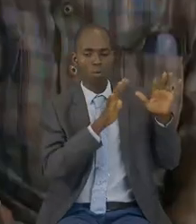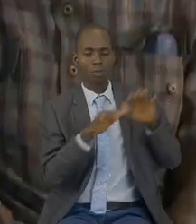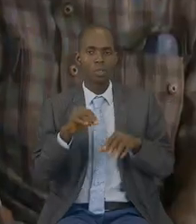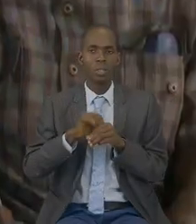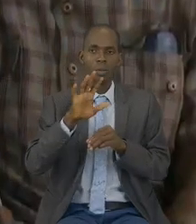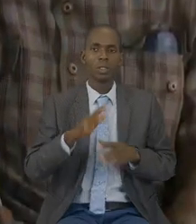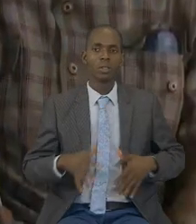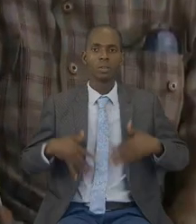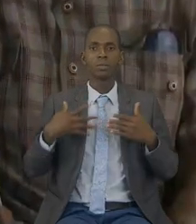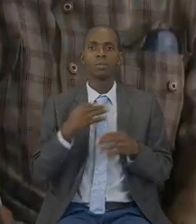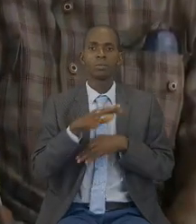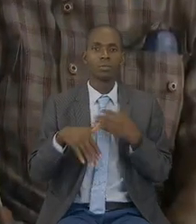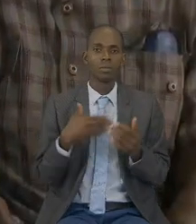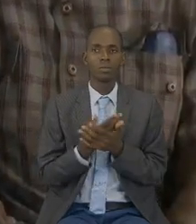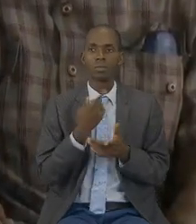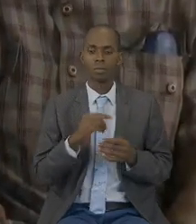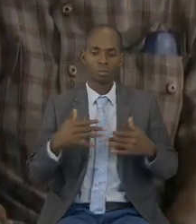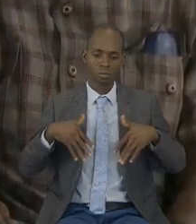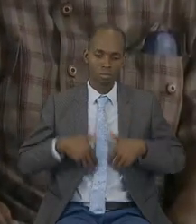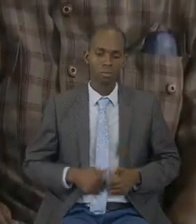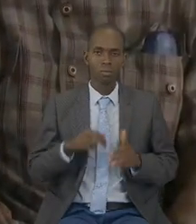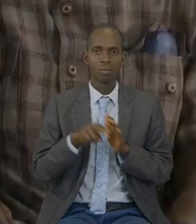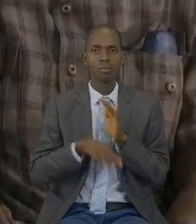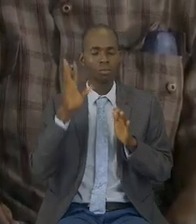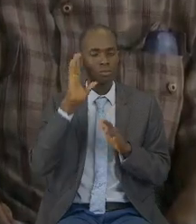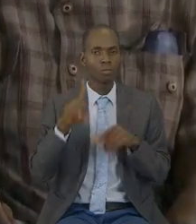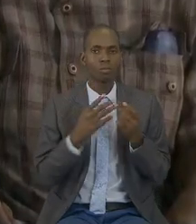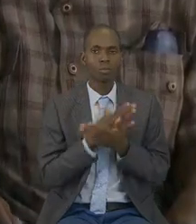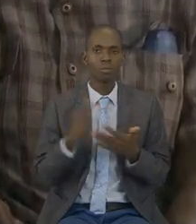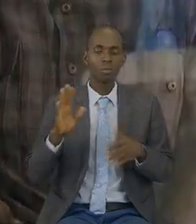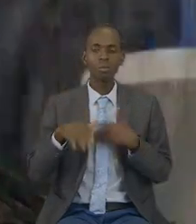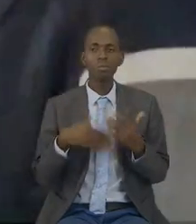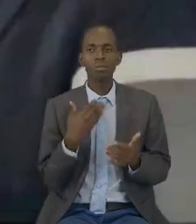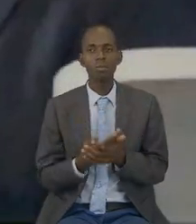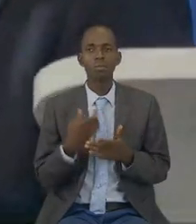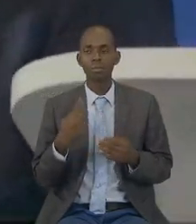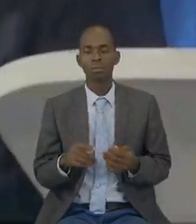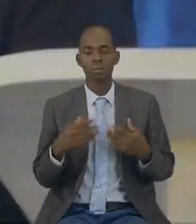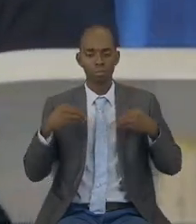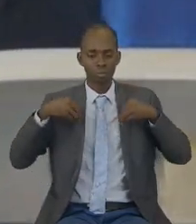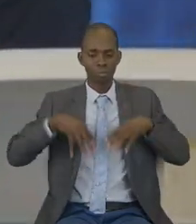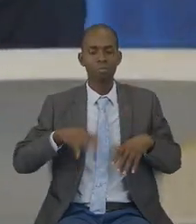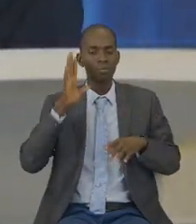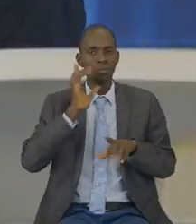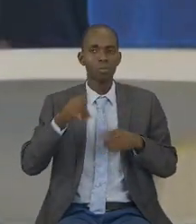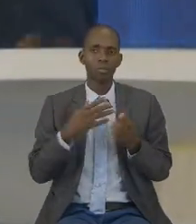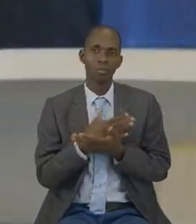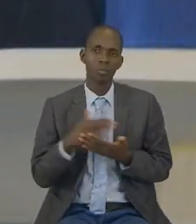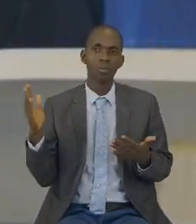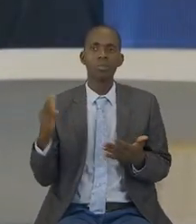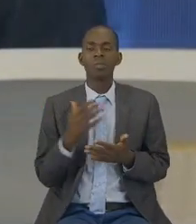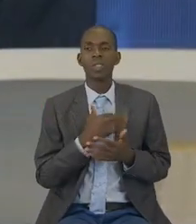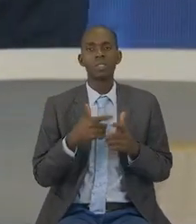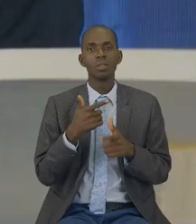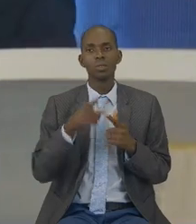life. And all the tiredness will vanish away. All the exhaustion will vanish away. All the depression will vanish away. Then you